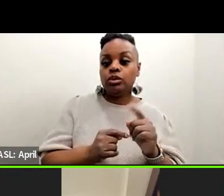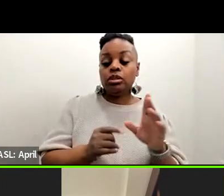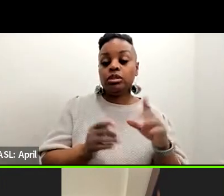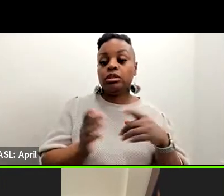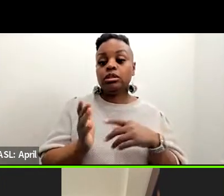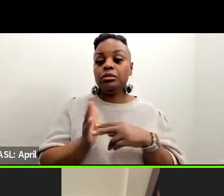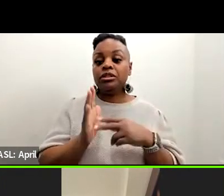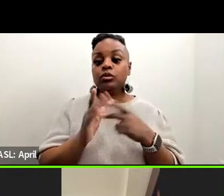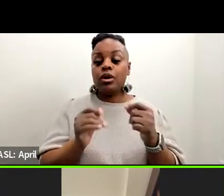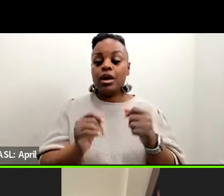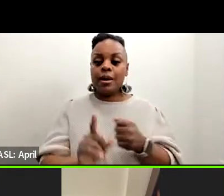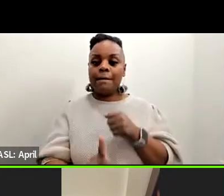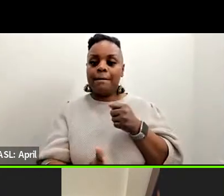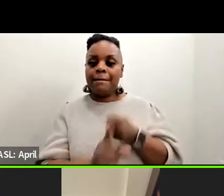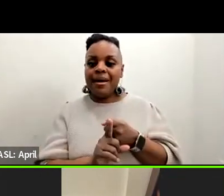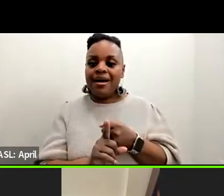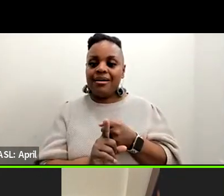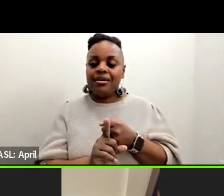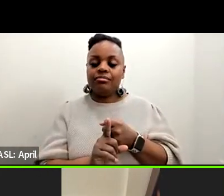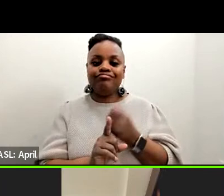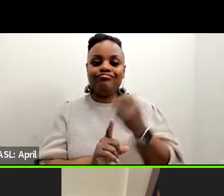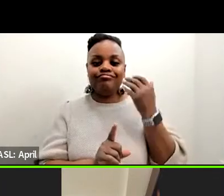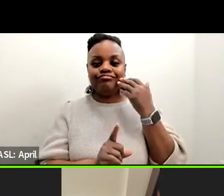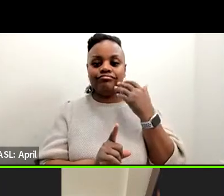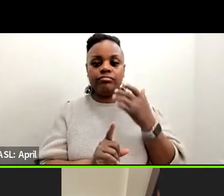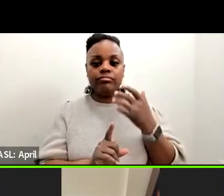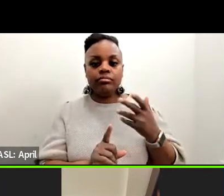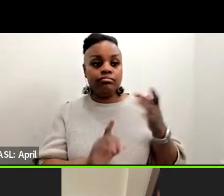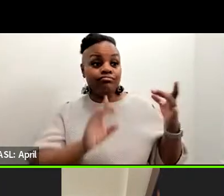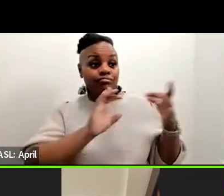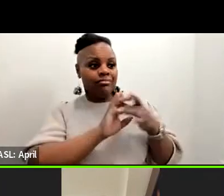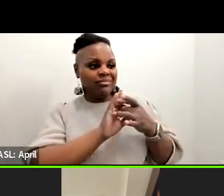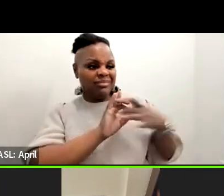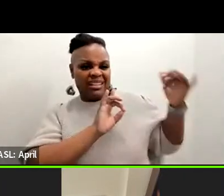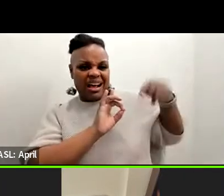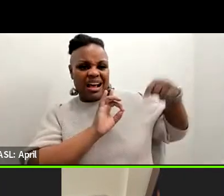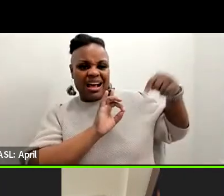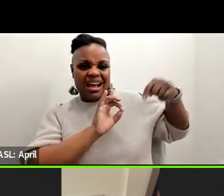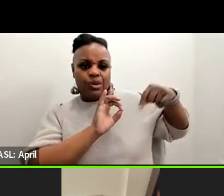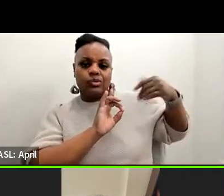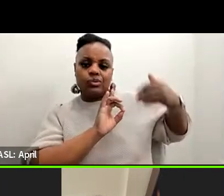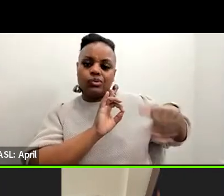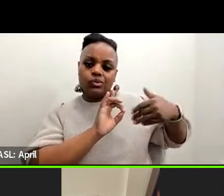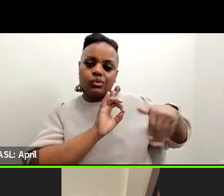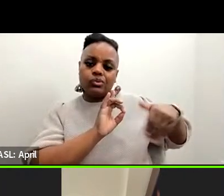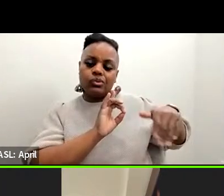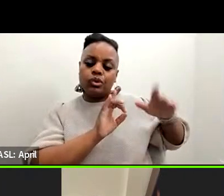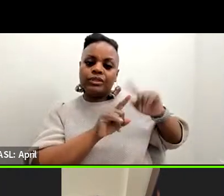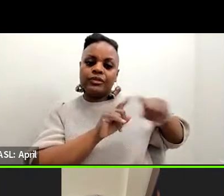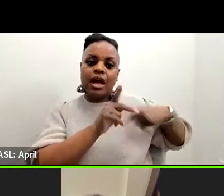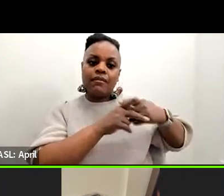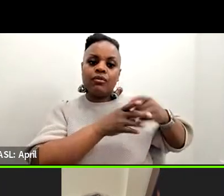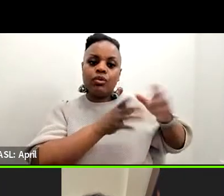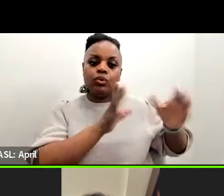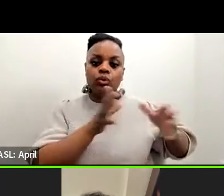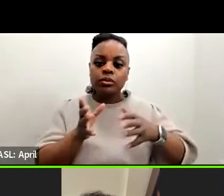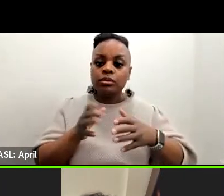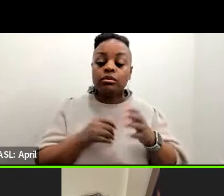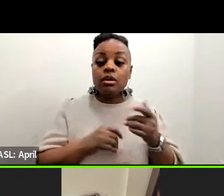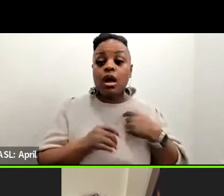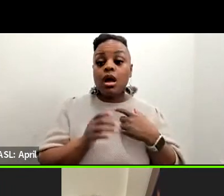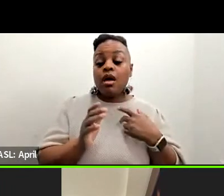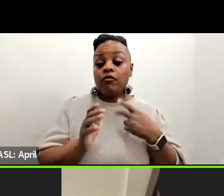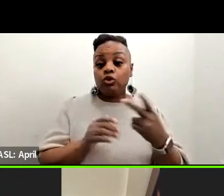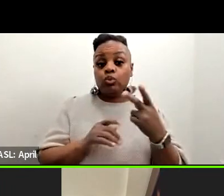place. I would say that the members were mainly divided into two groups: the elders who had seen the repression